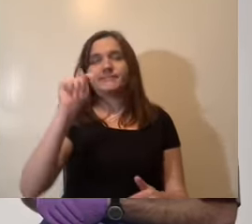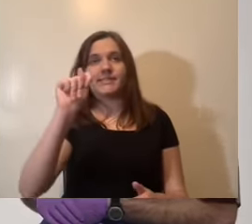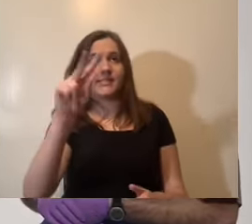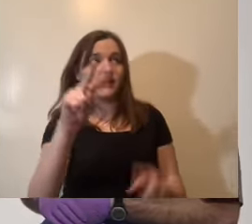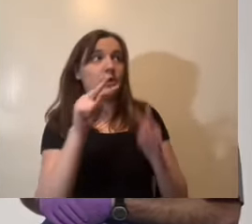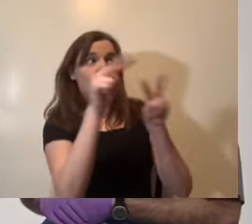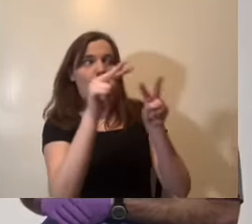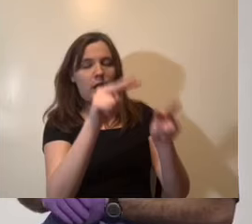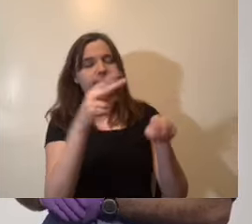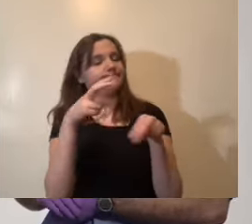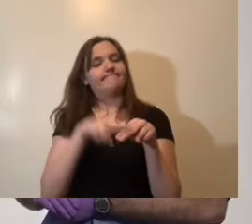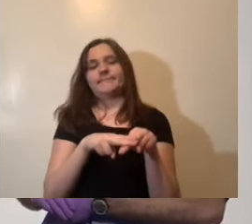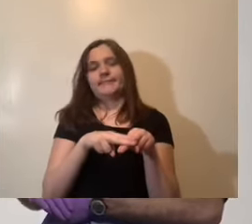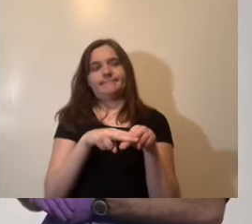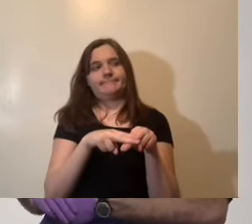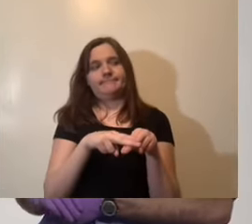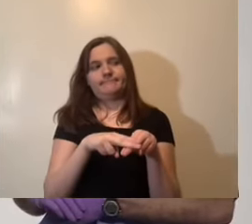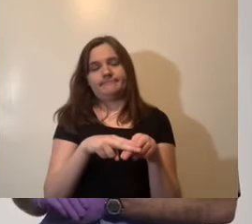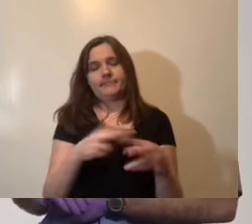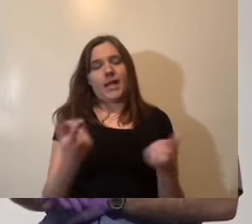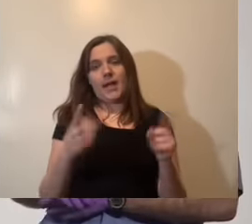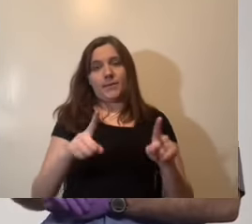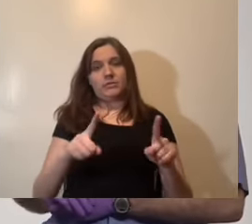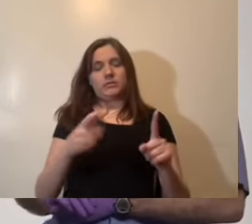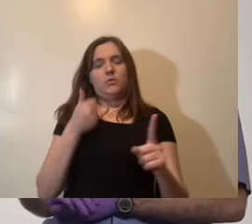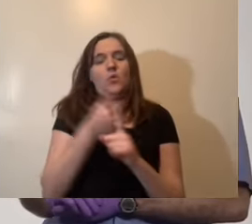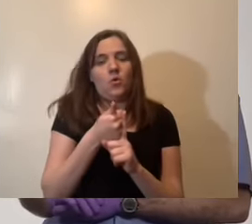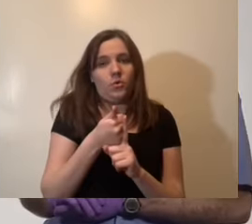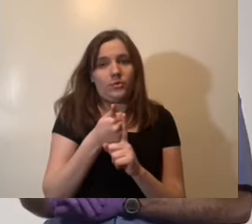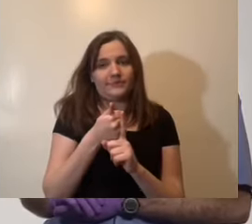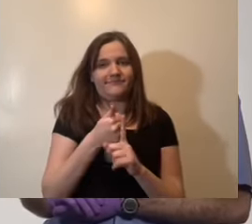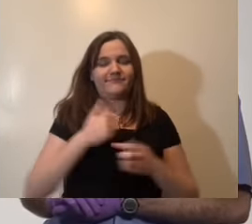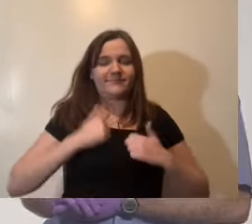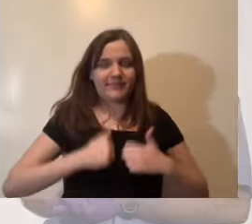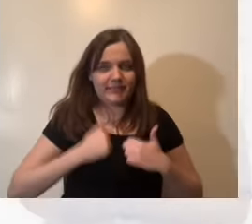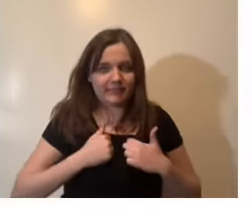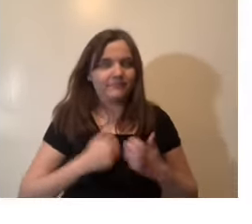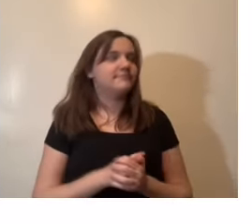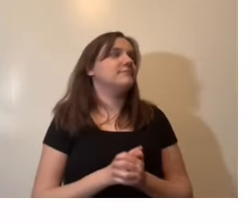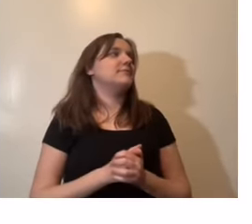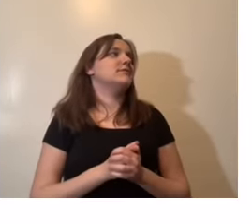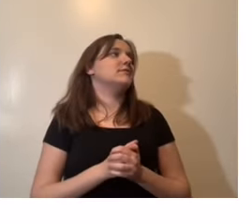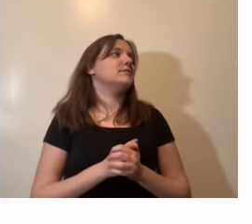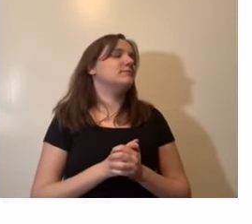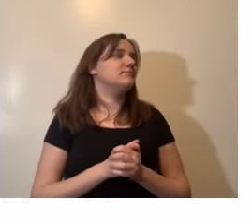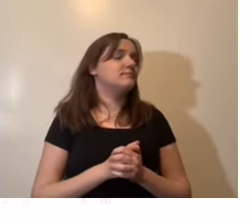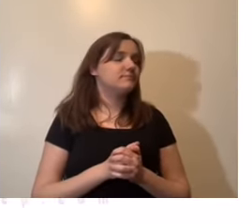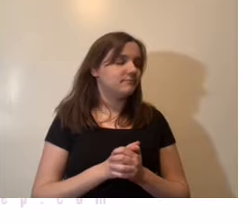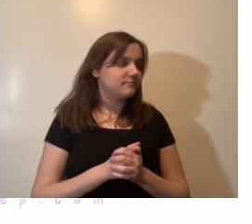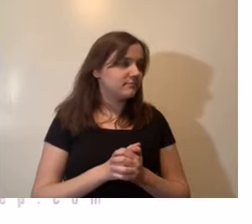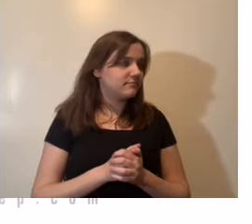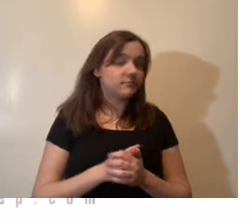Is there anything else you'd like to do for this patient? Nope, that is it. Okay, thank you.